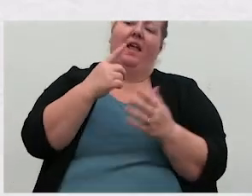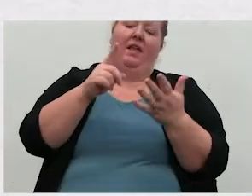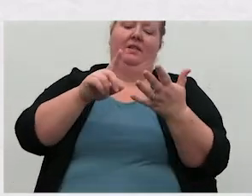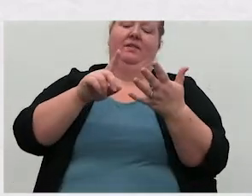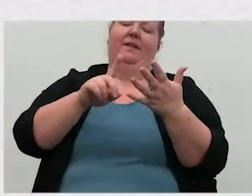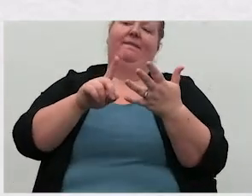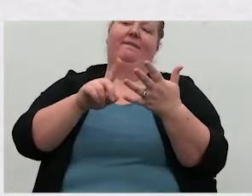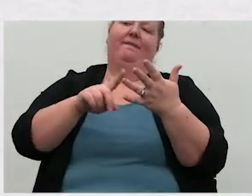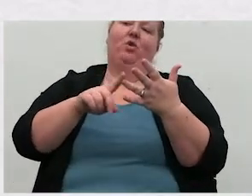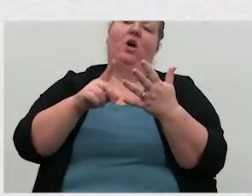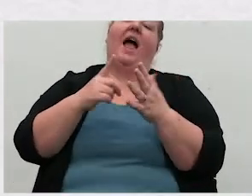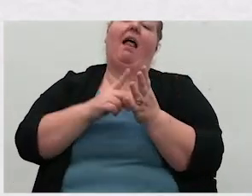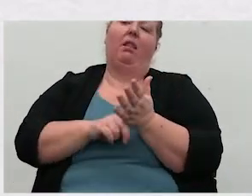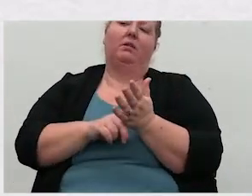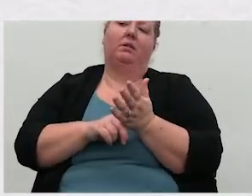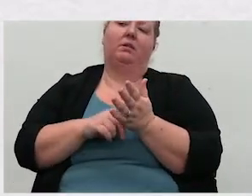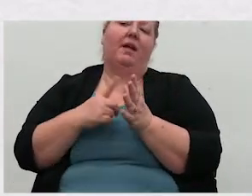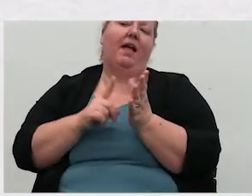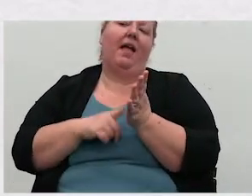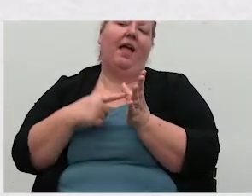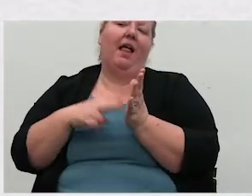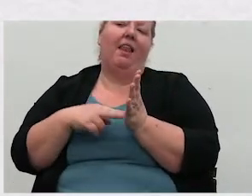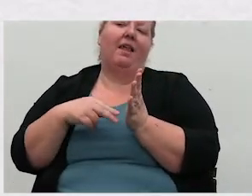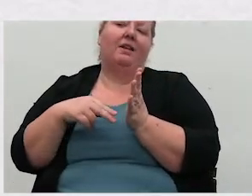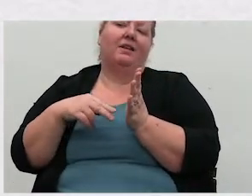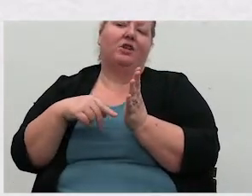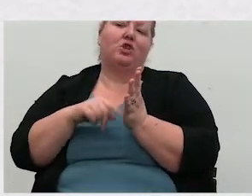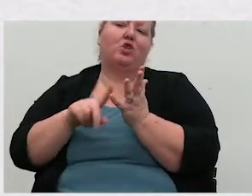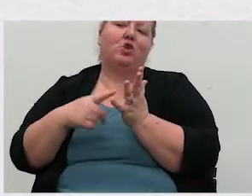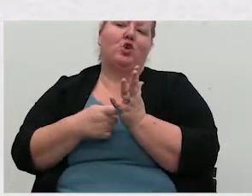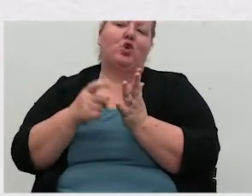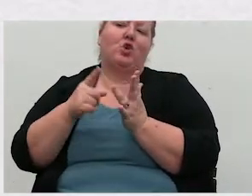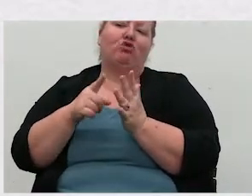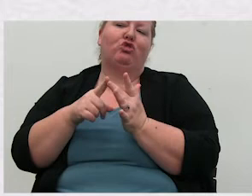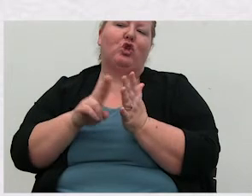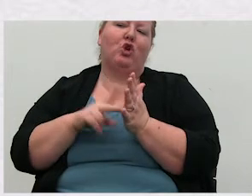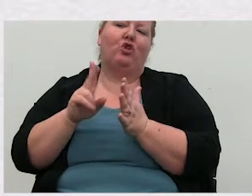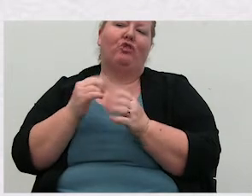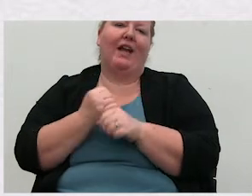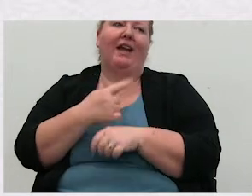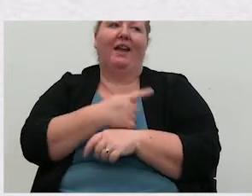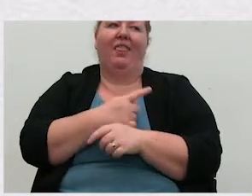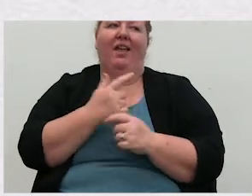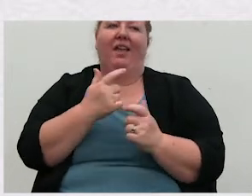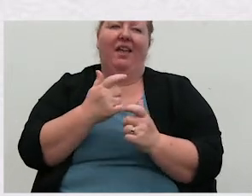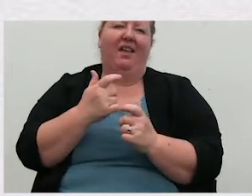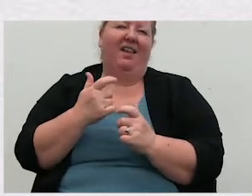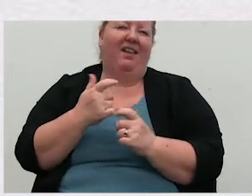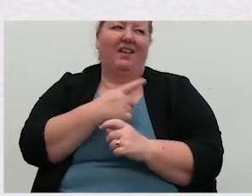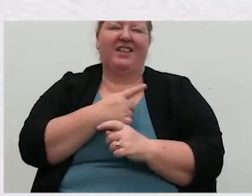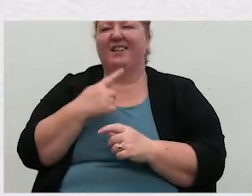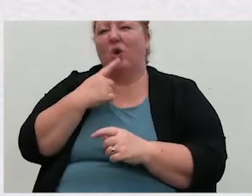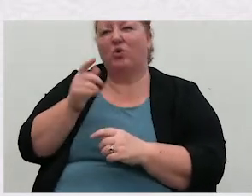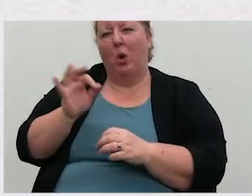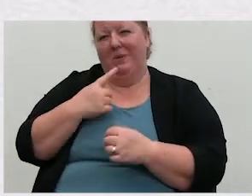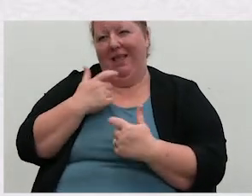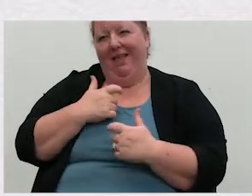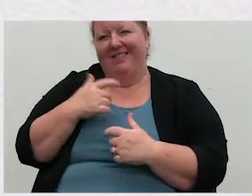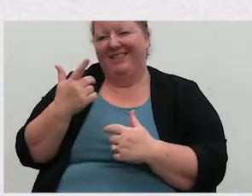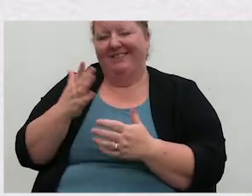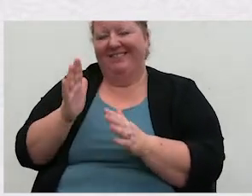Alan Turing. I told you nobody ever laughed at that. It's okay, it's AI. It is